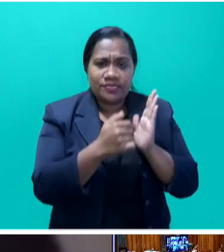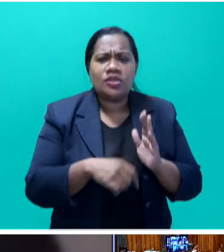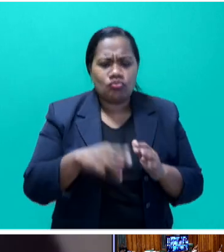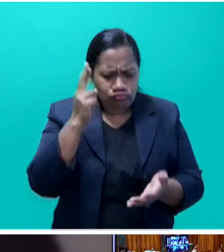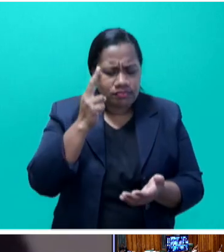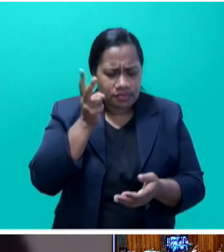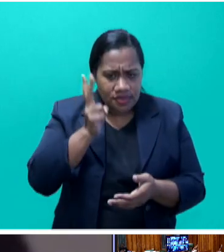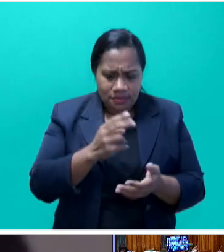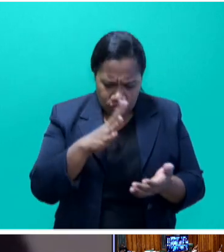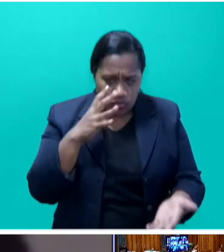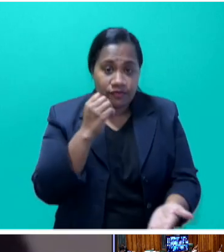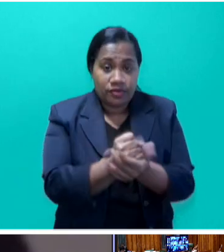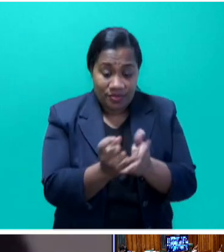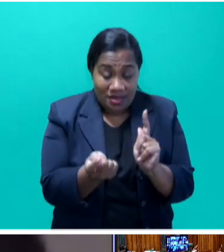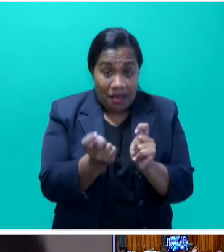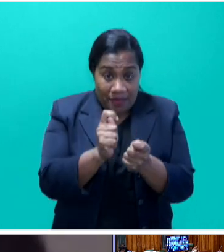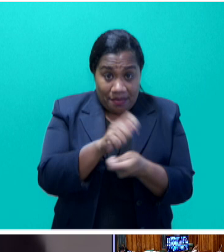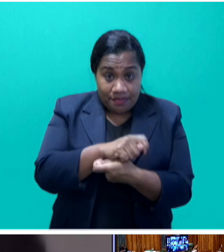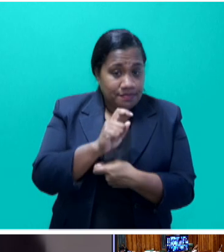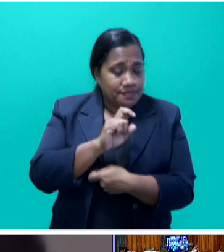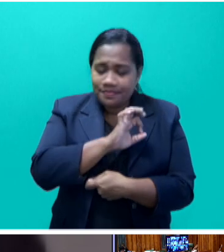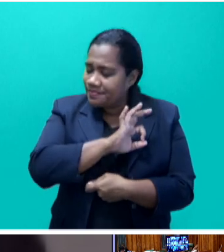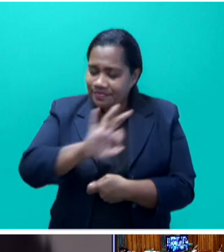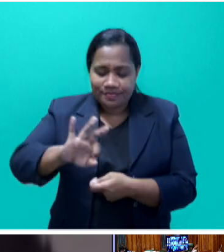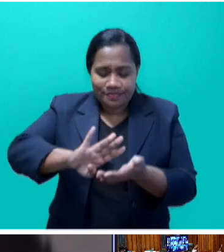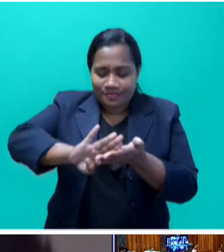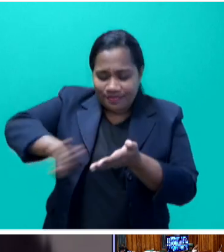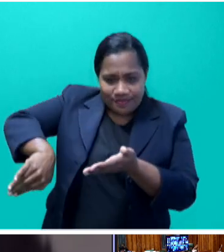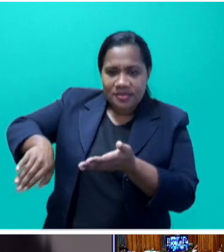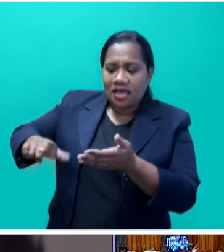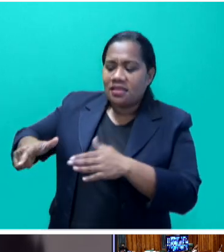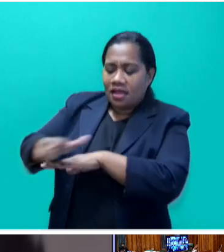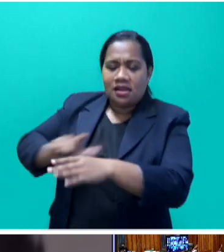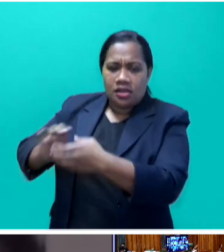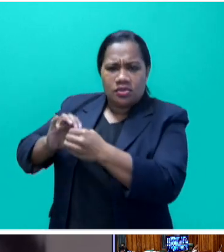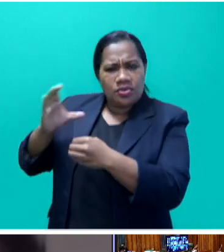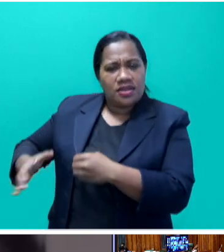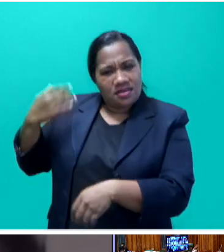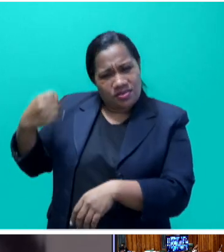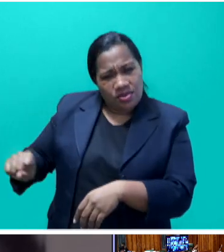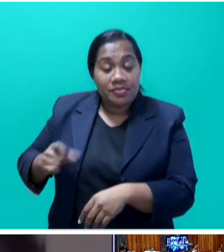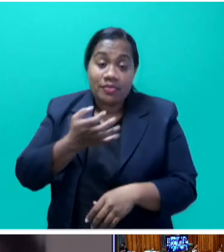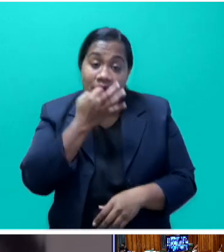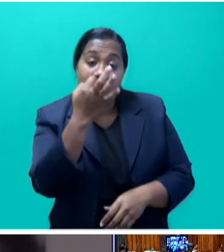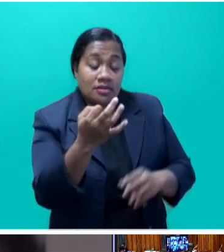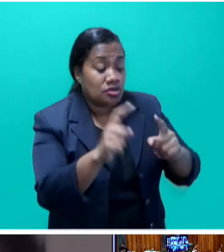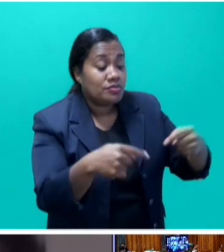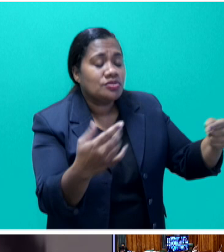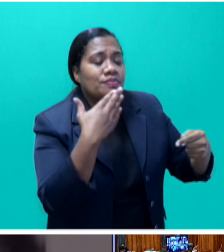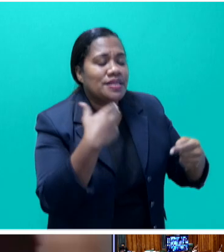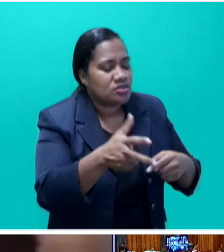reconfirms that the amendment will not alienate land from landowners. I ask the opposition to listen carefully,